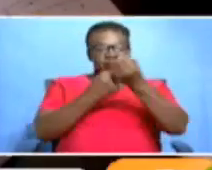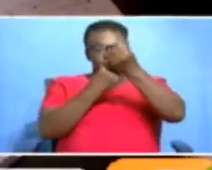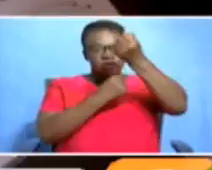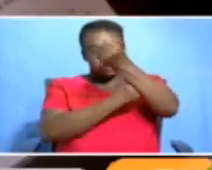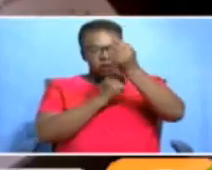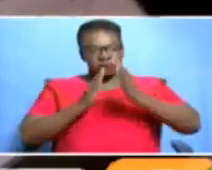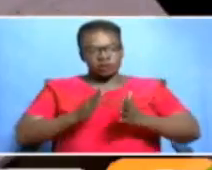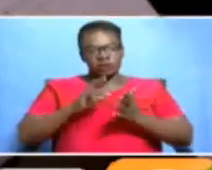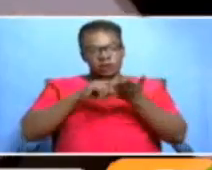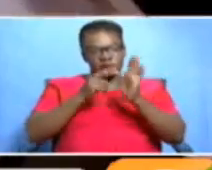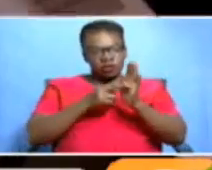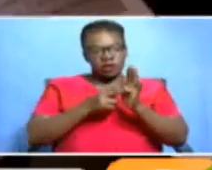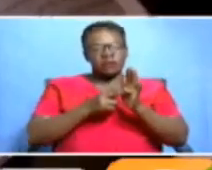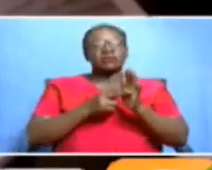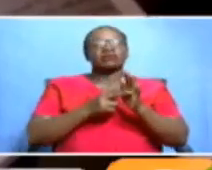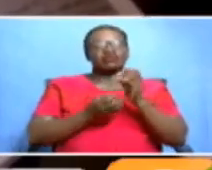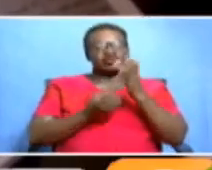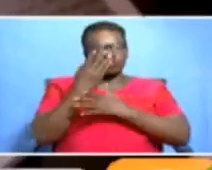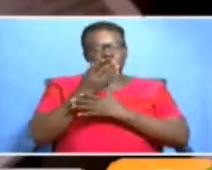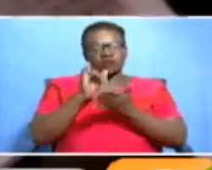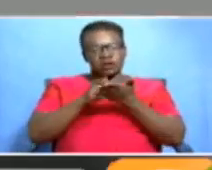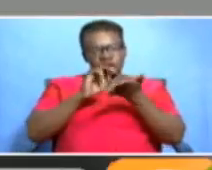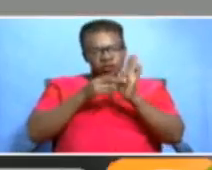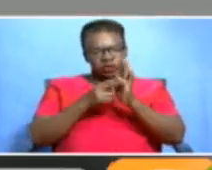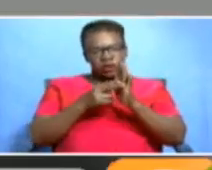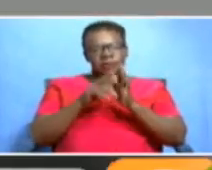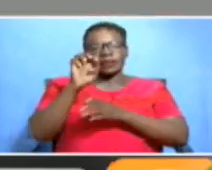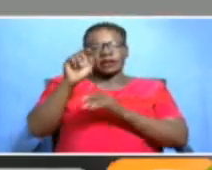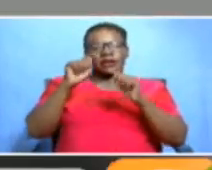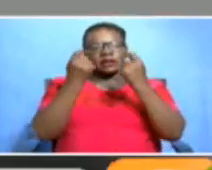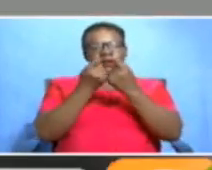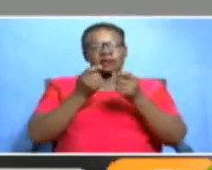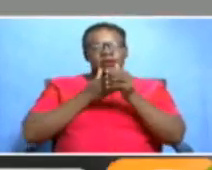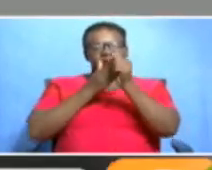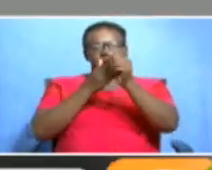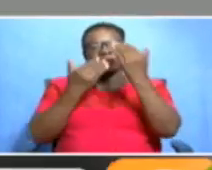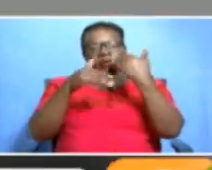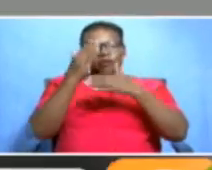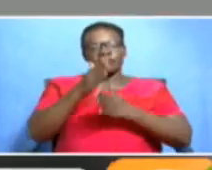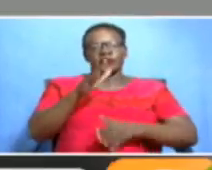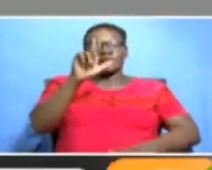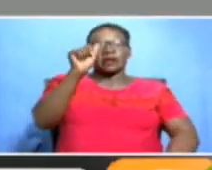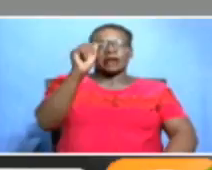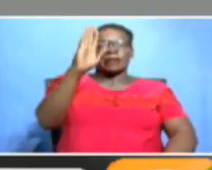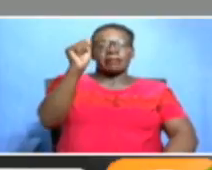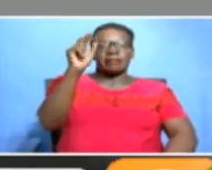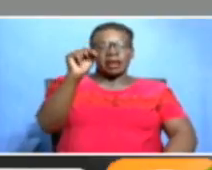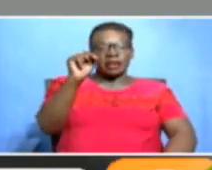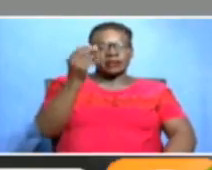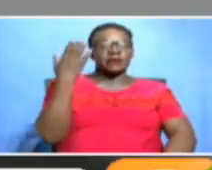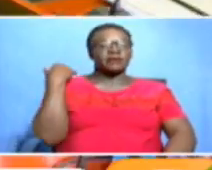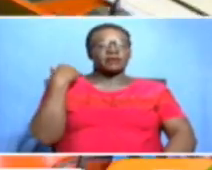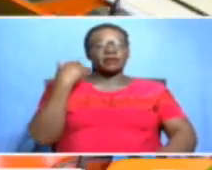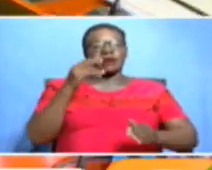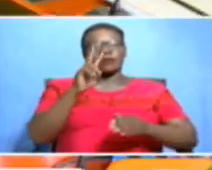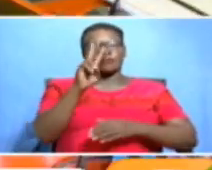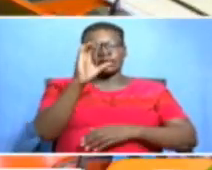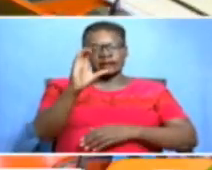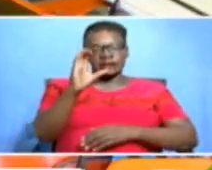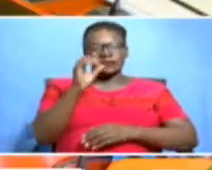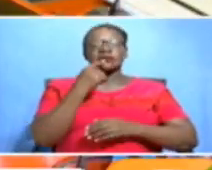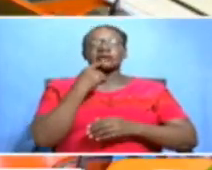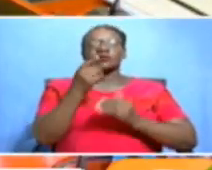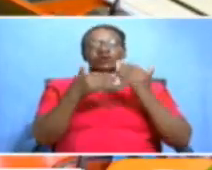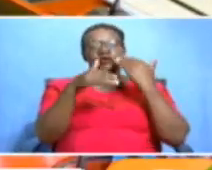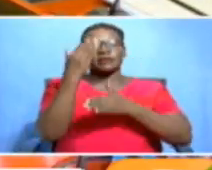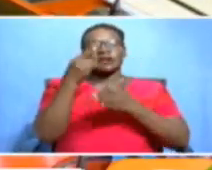commissioned an audit of the pilot process. The E-team was led by Professor Laba Nayiru, former Vice-Chancellor at Moi University. The report, however,